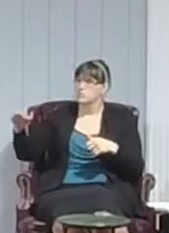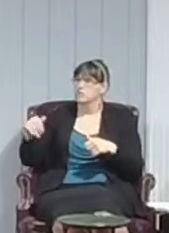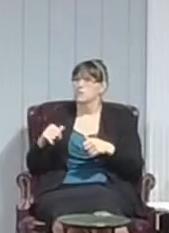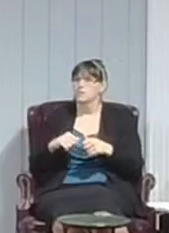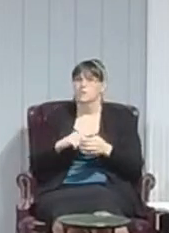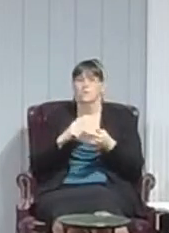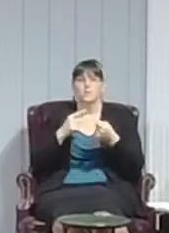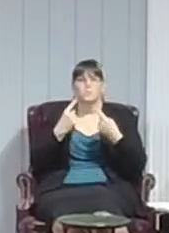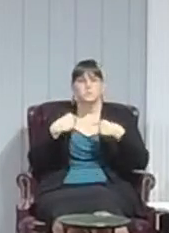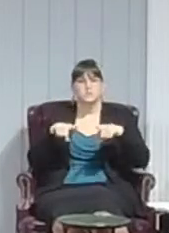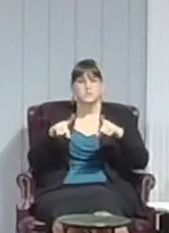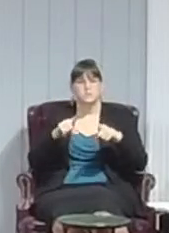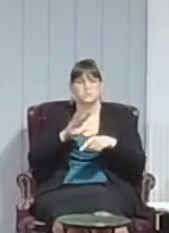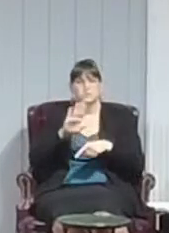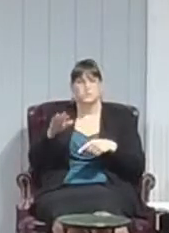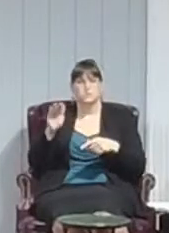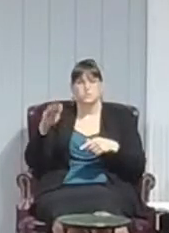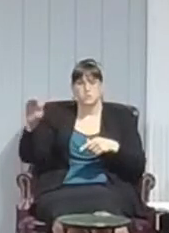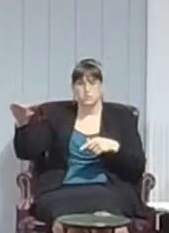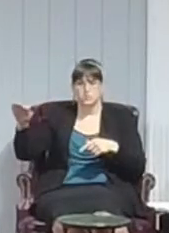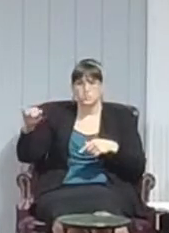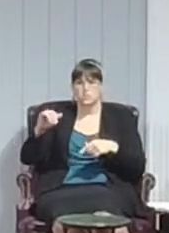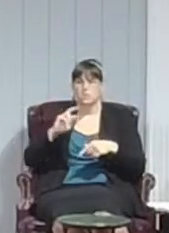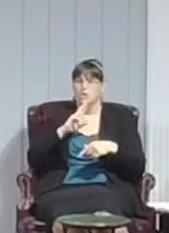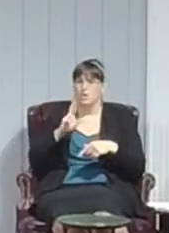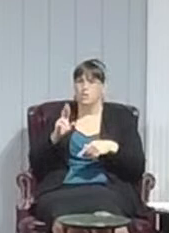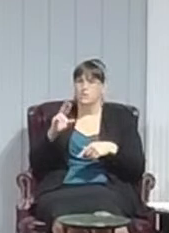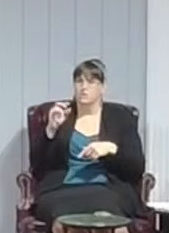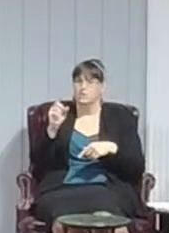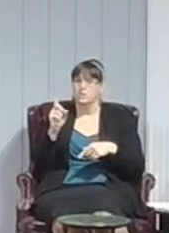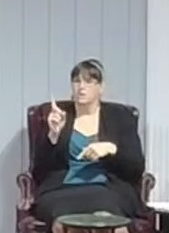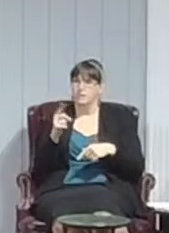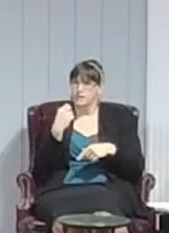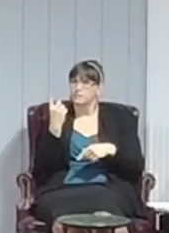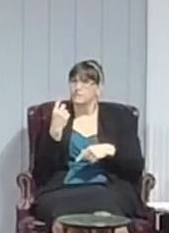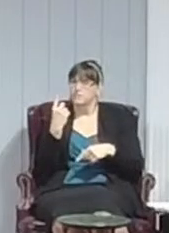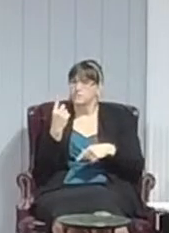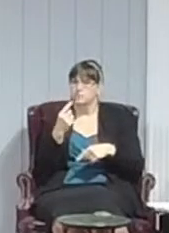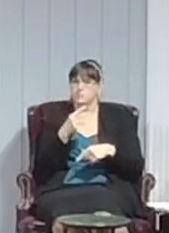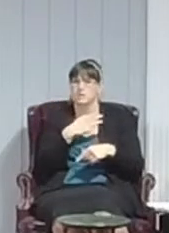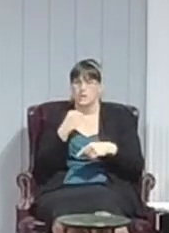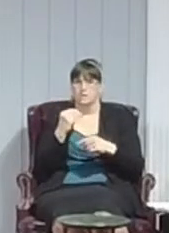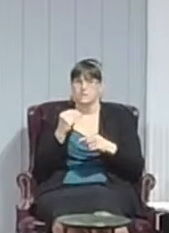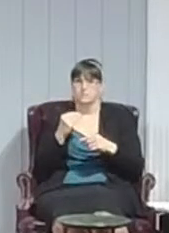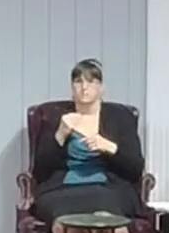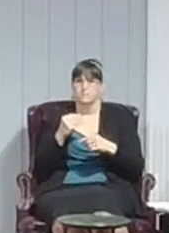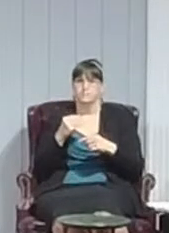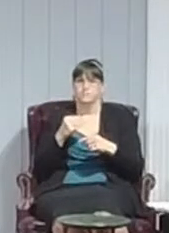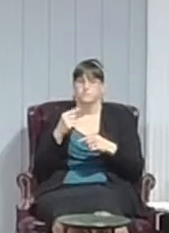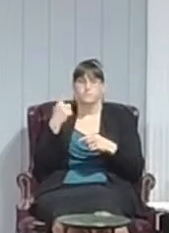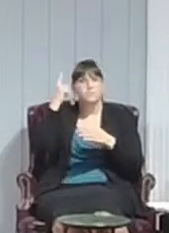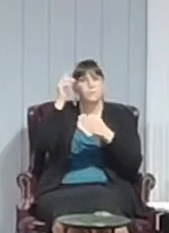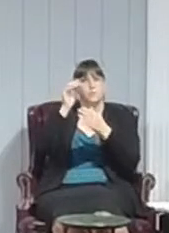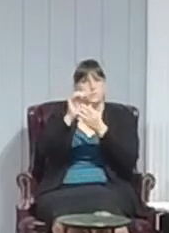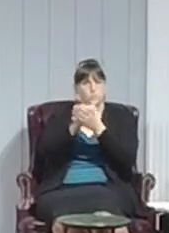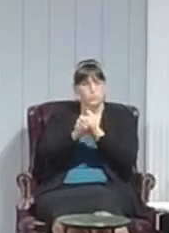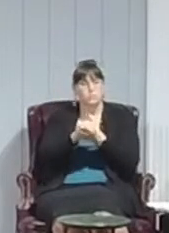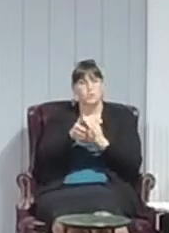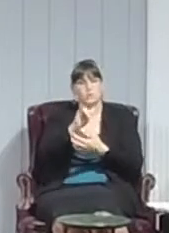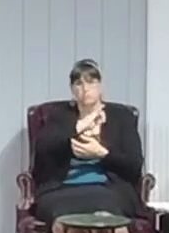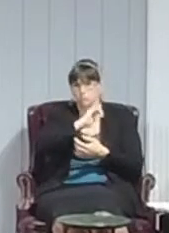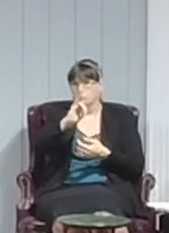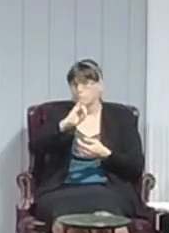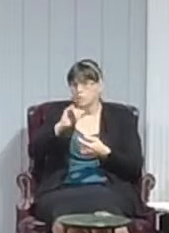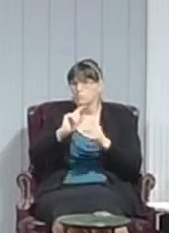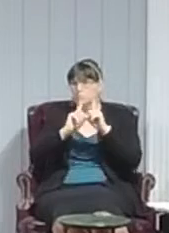Well, since your children are individuals, and assuming you get to heaven and they get to heaven,